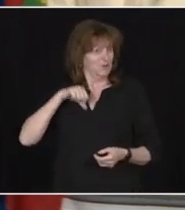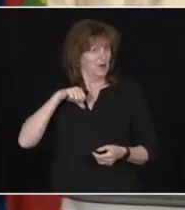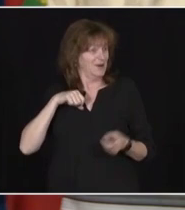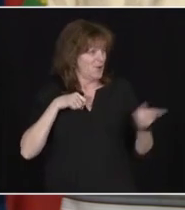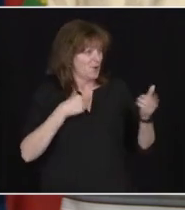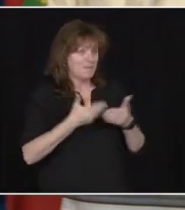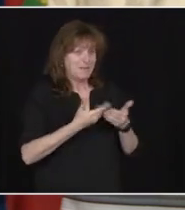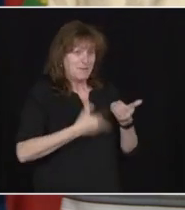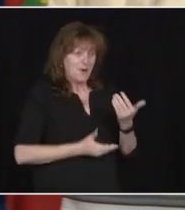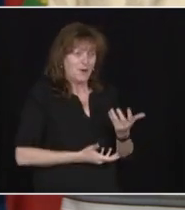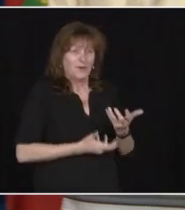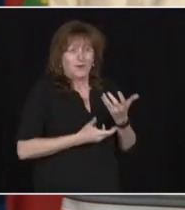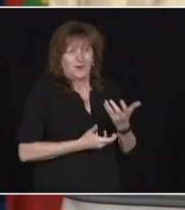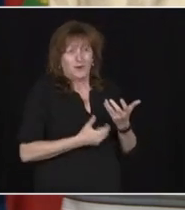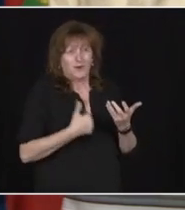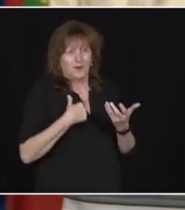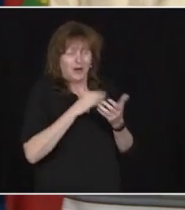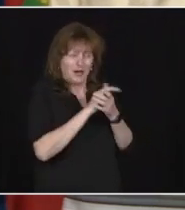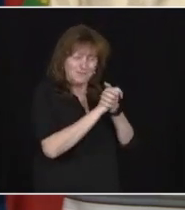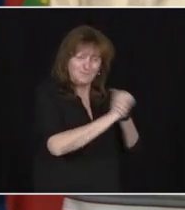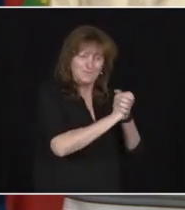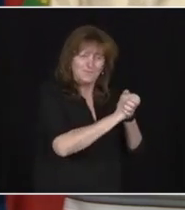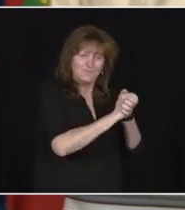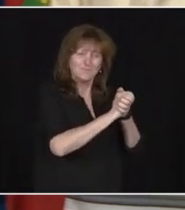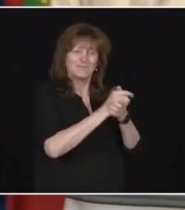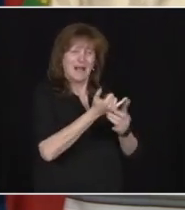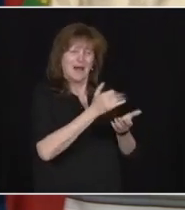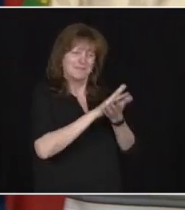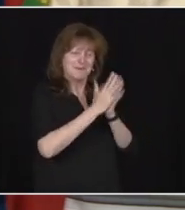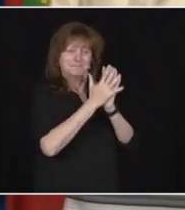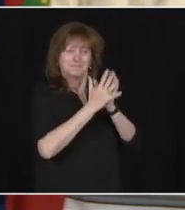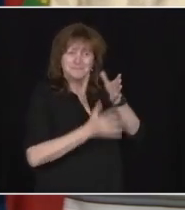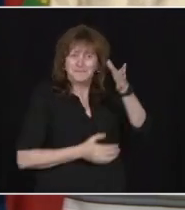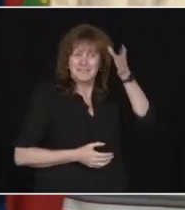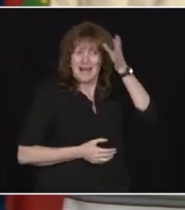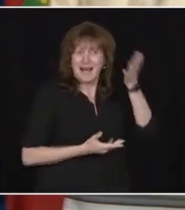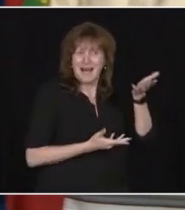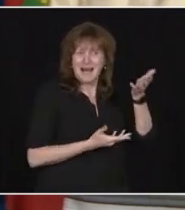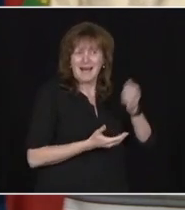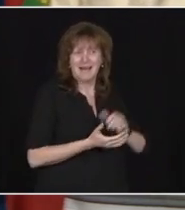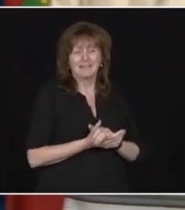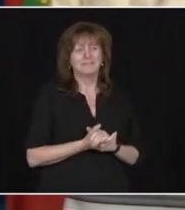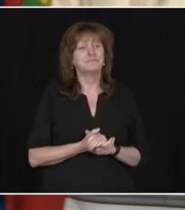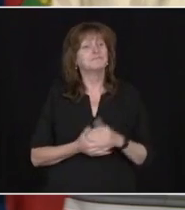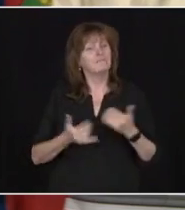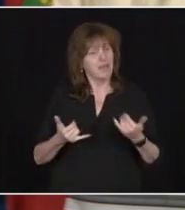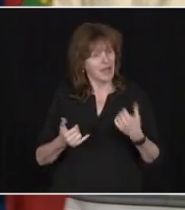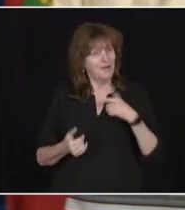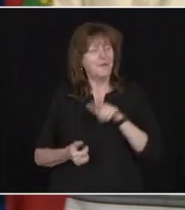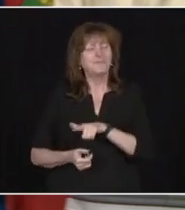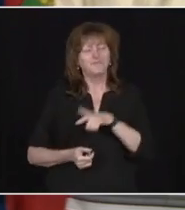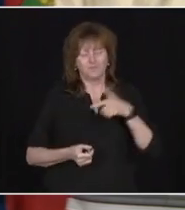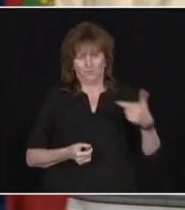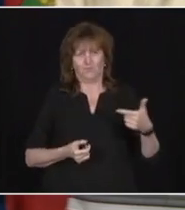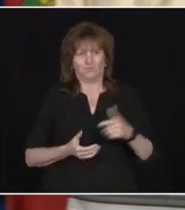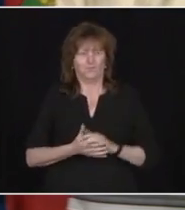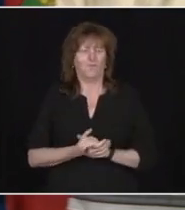So congratulations, Prabmeet, on becoming a dad. Now I'll turn it over to Prabmeet. Thank you.